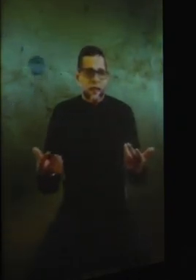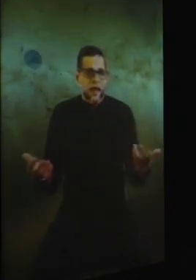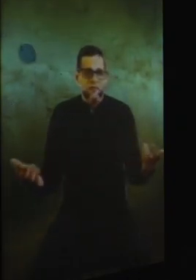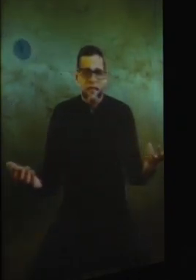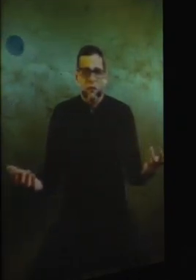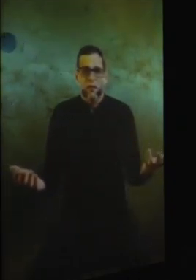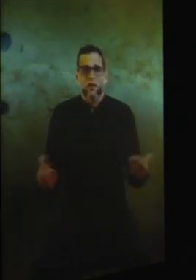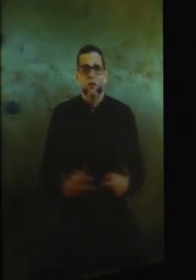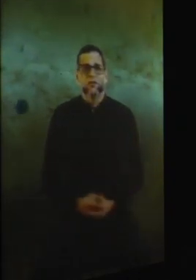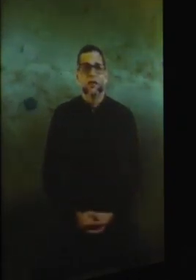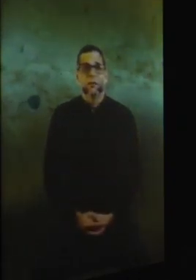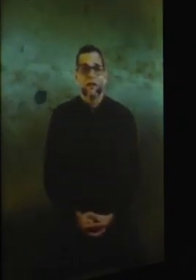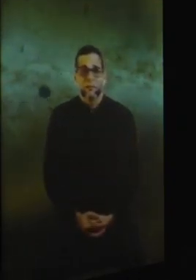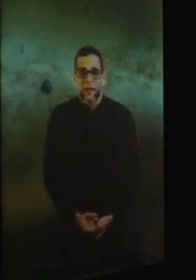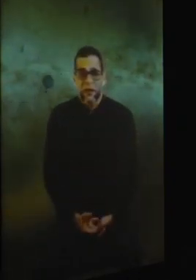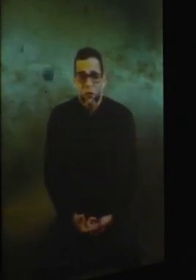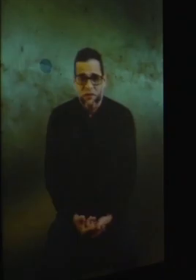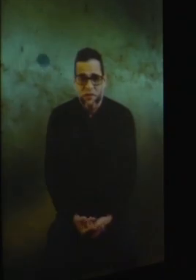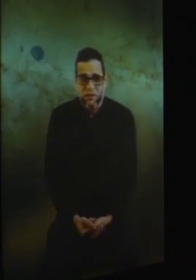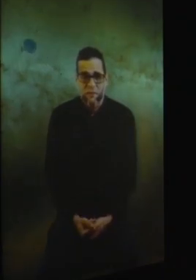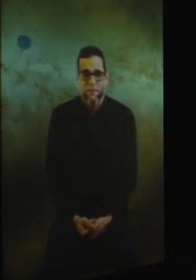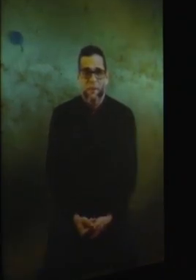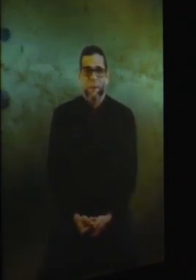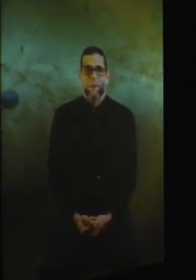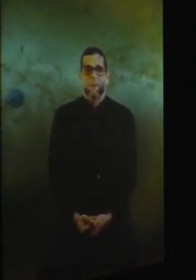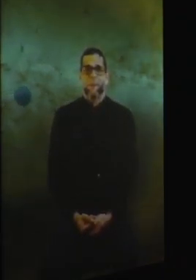Then I have to get real. We're talking about the black holes here.